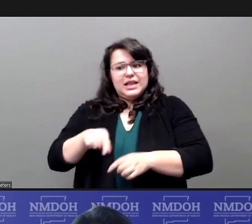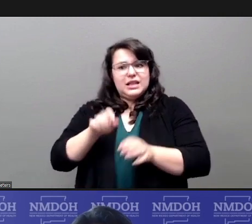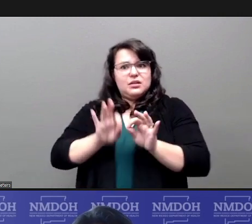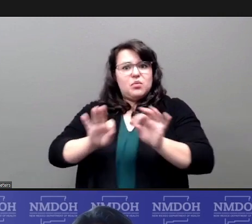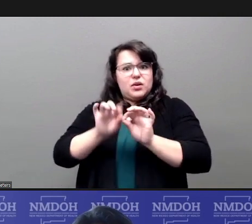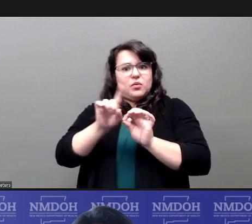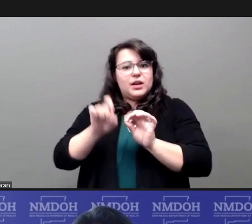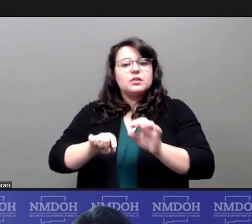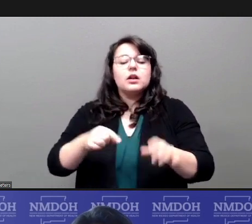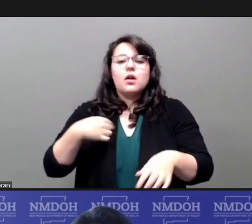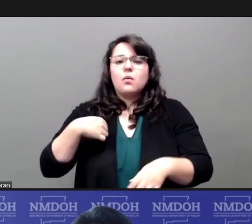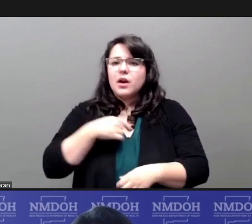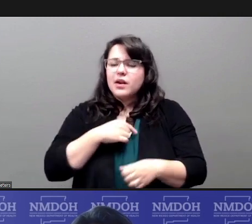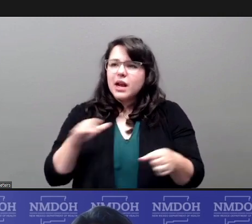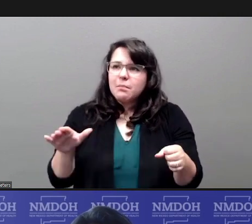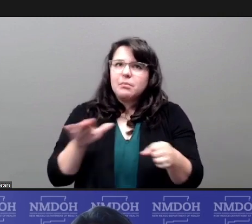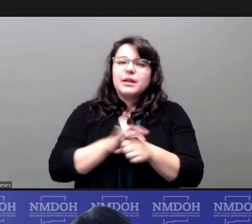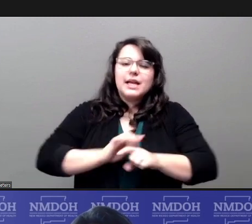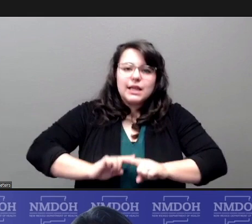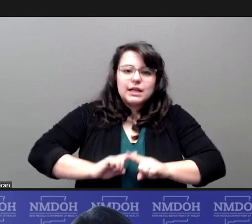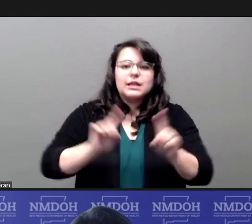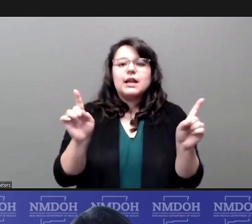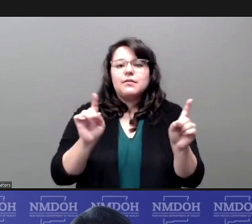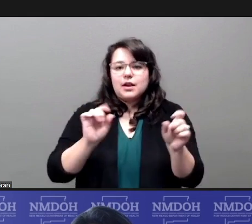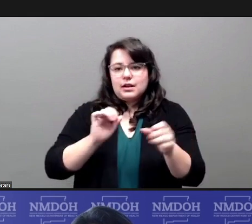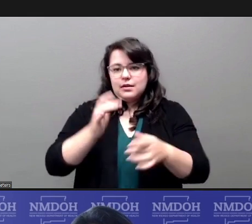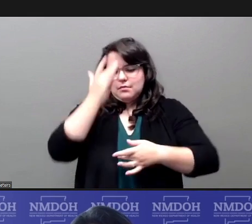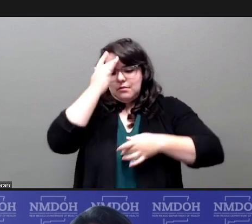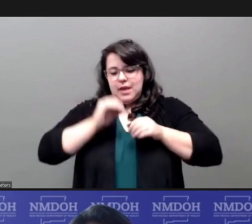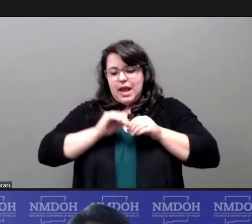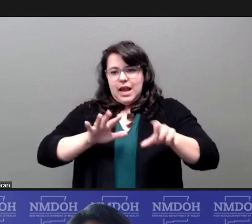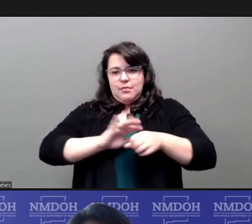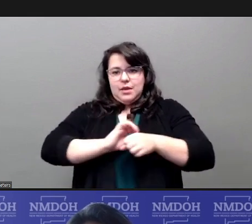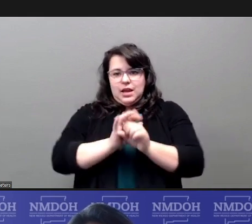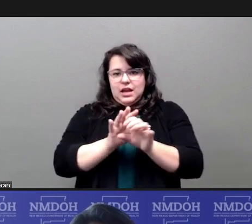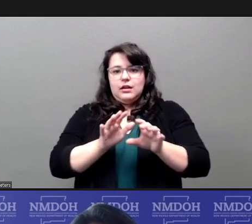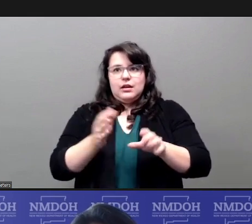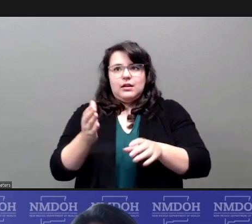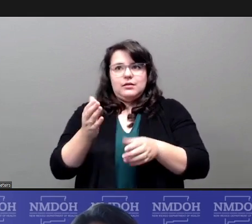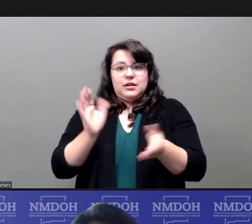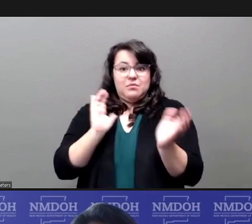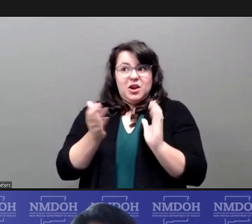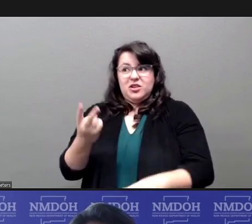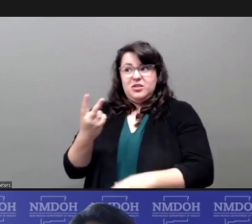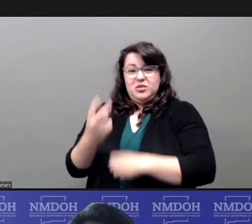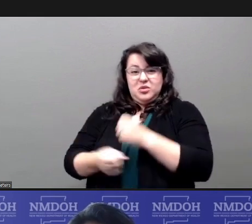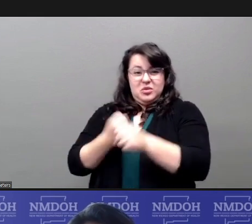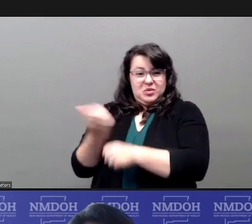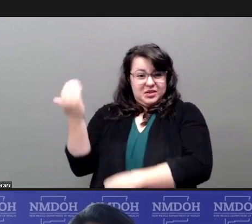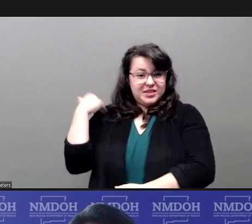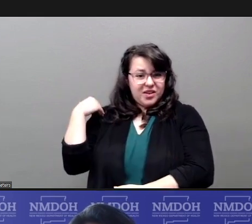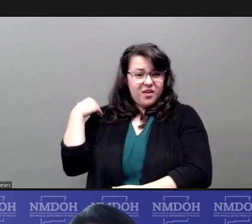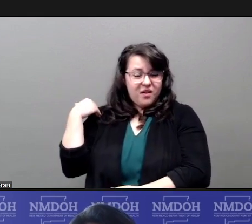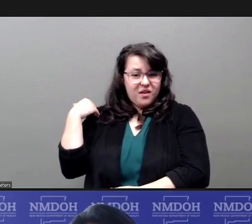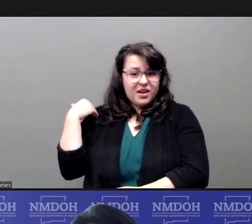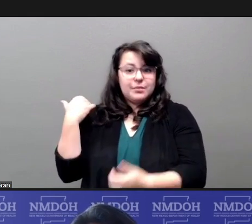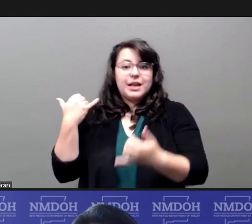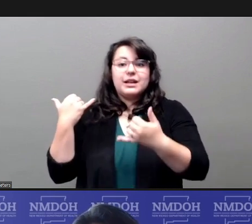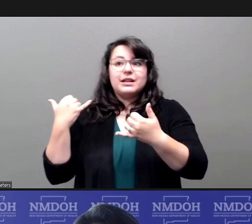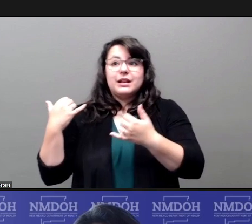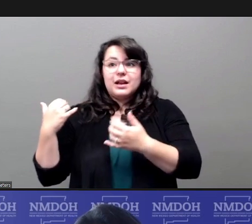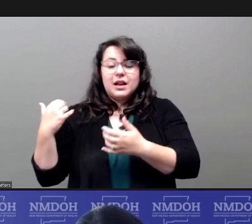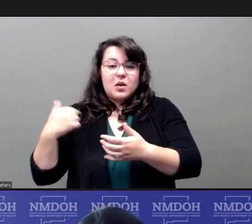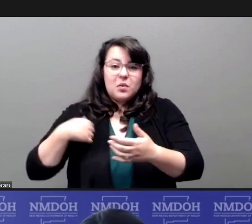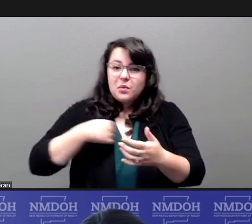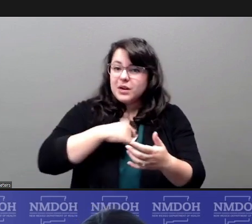that we're in a totally different pandemic than we were 2 years ago, when we're just starting to vaccinate people